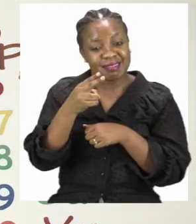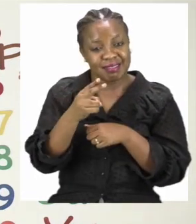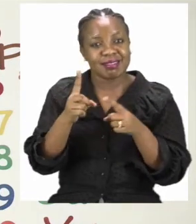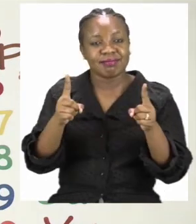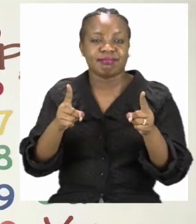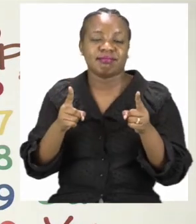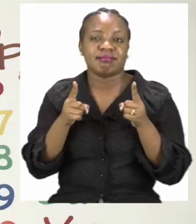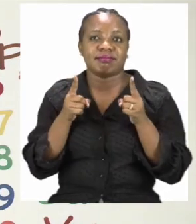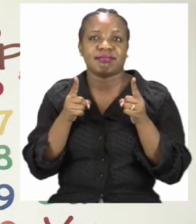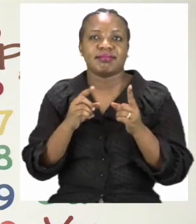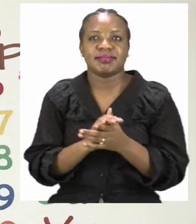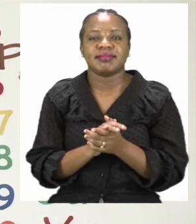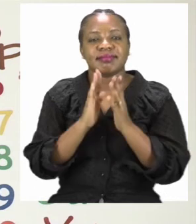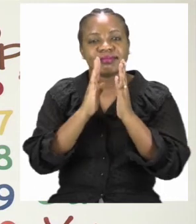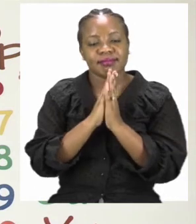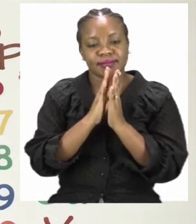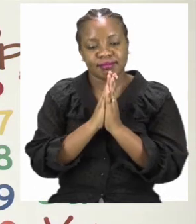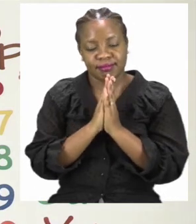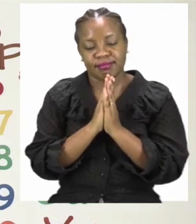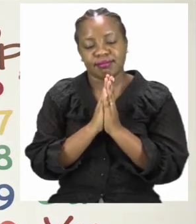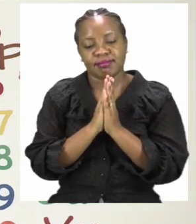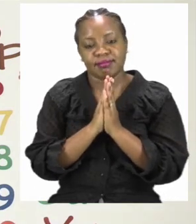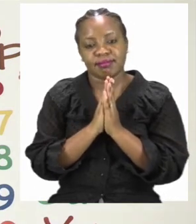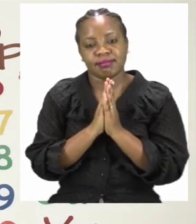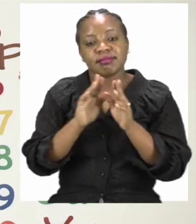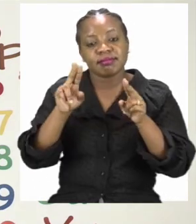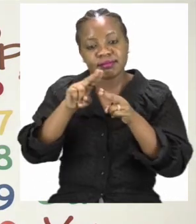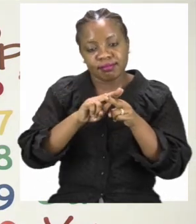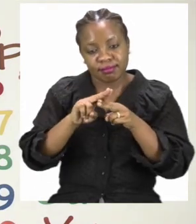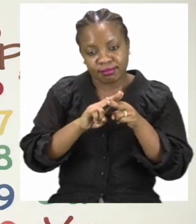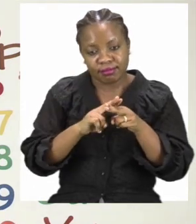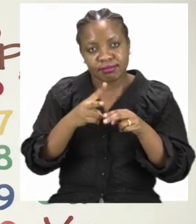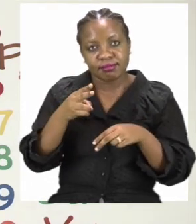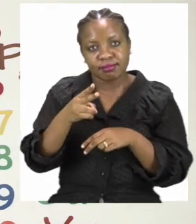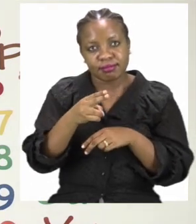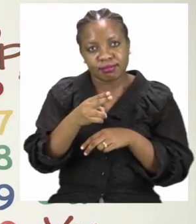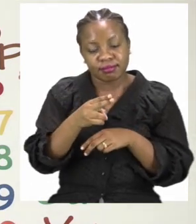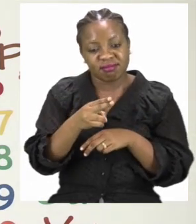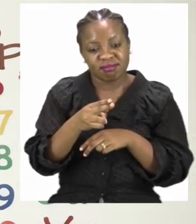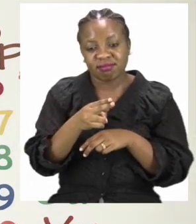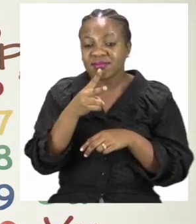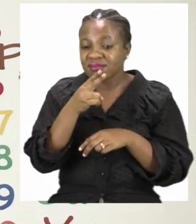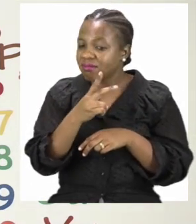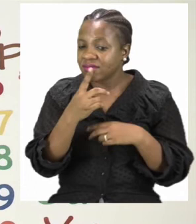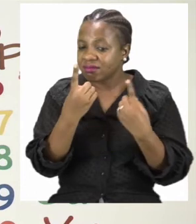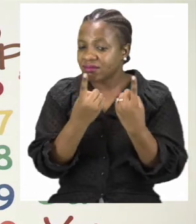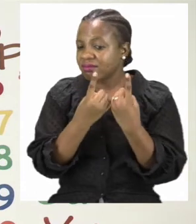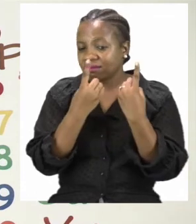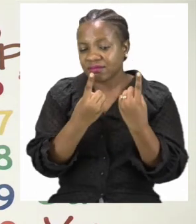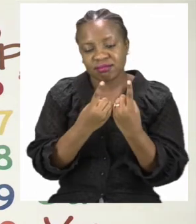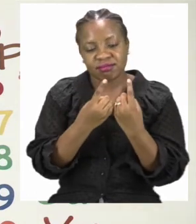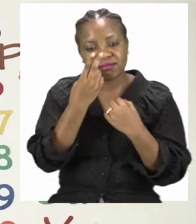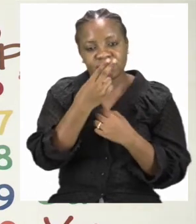girls. So please, if you're going to use a pair of scissors, this is not a toy. Make sure that you put it